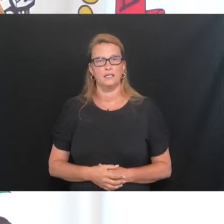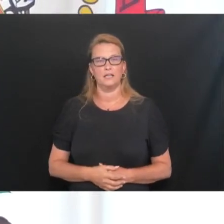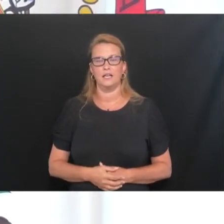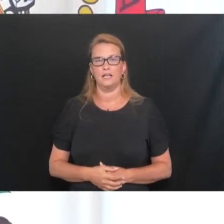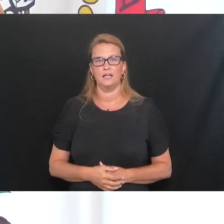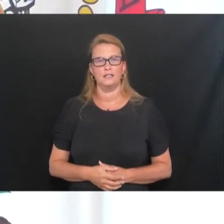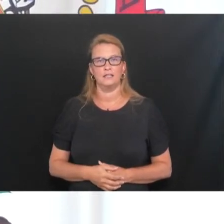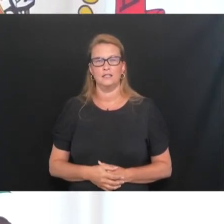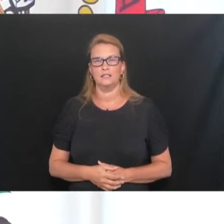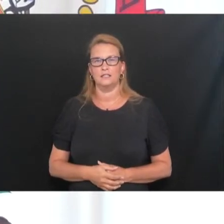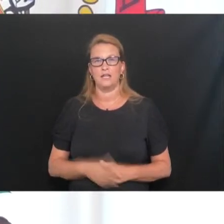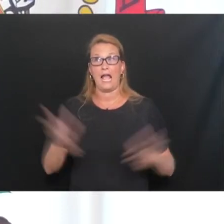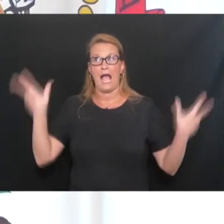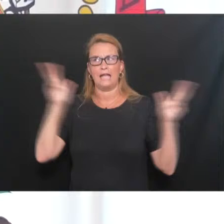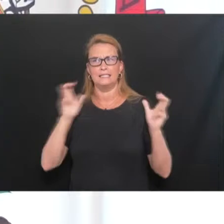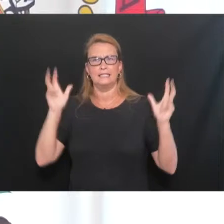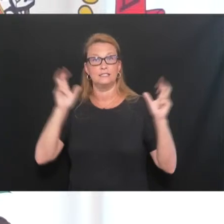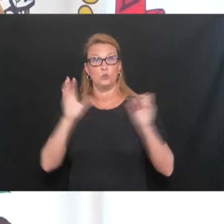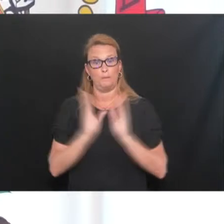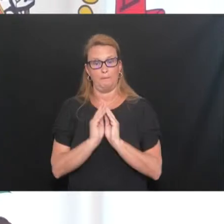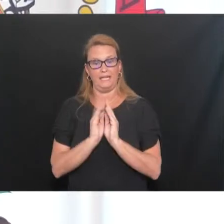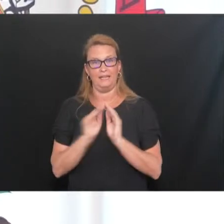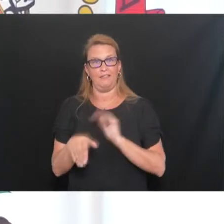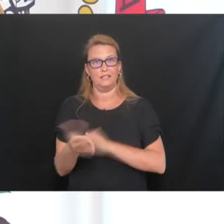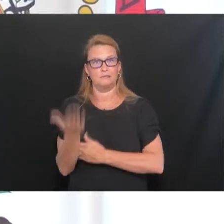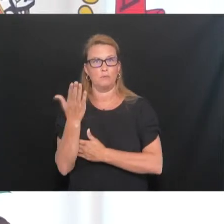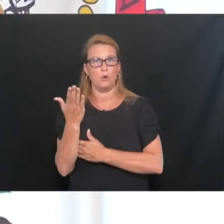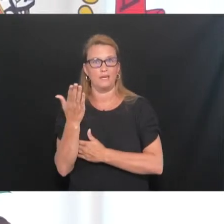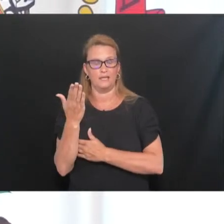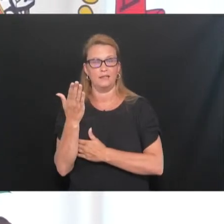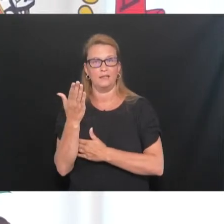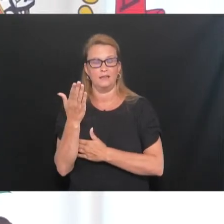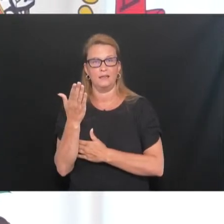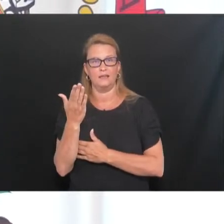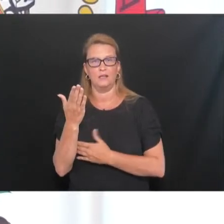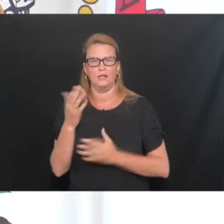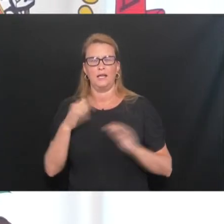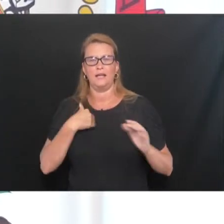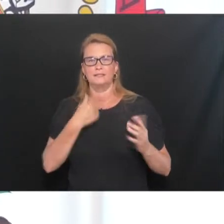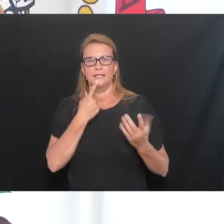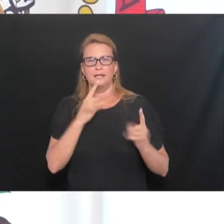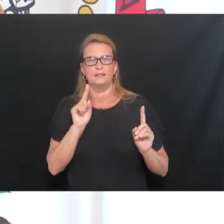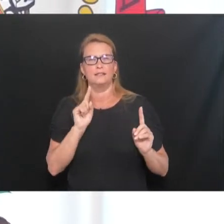them over in the mansion a good while, and then I said, you know,